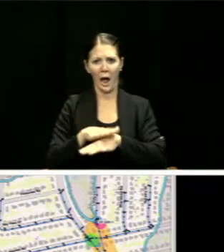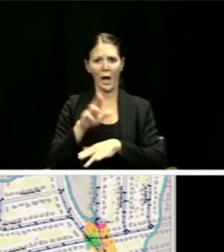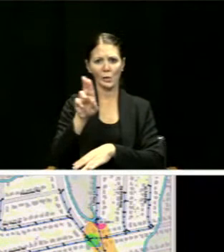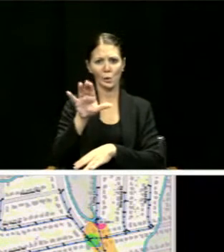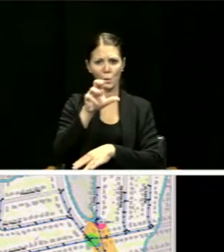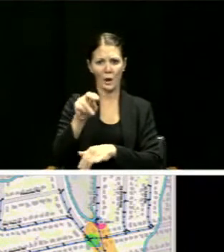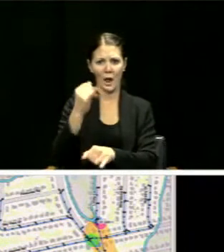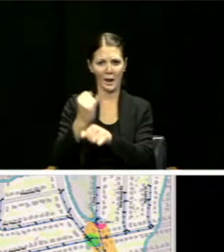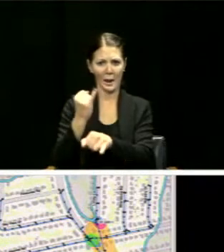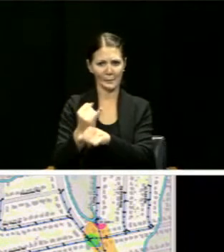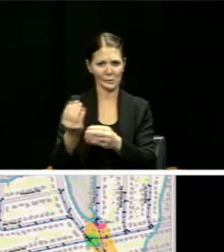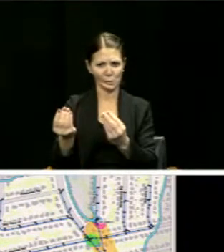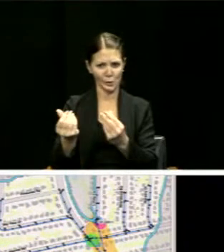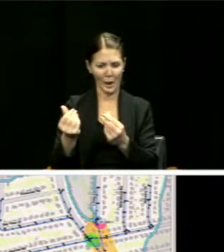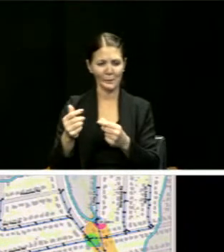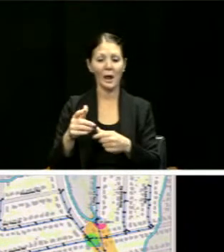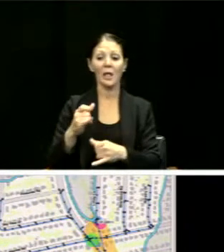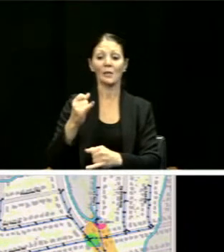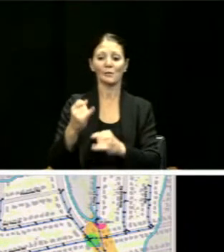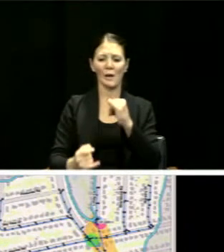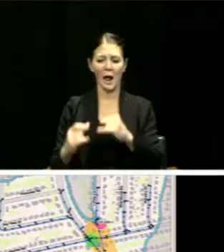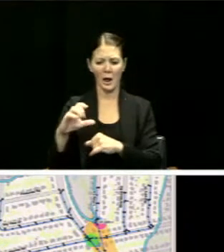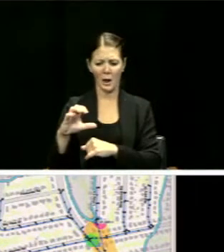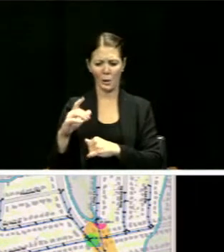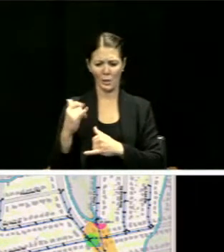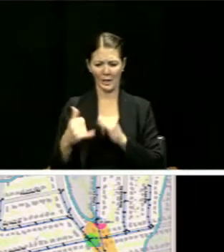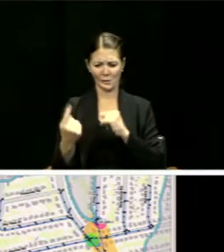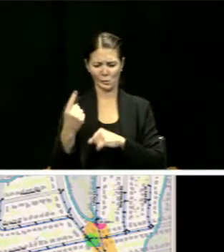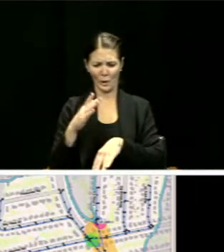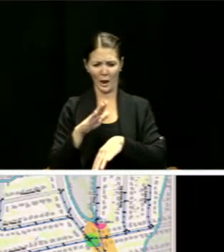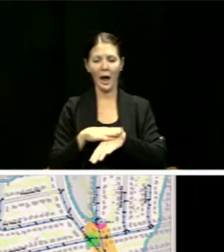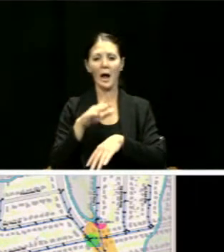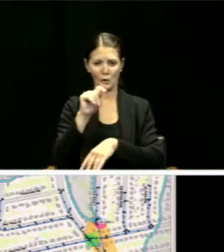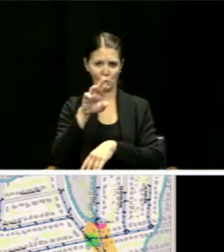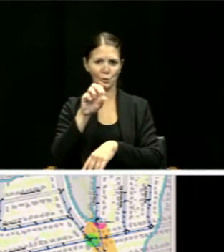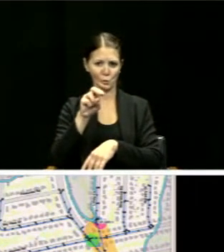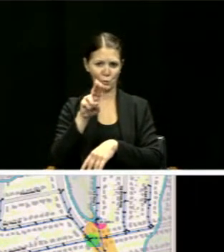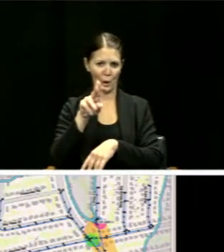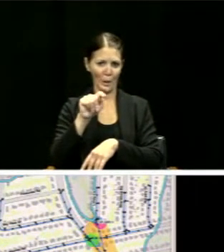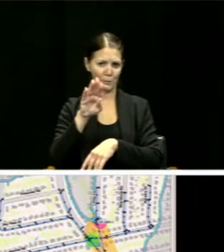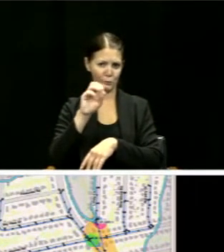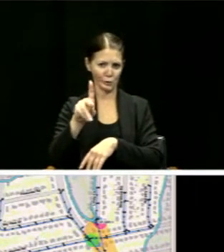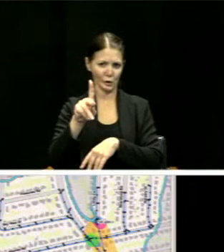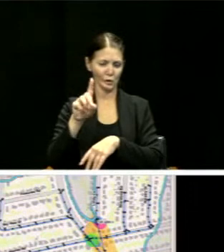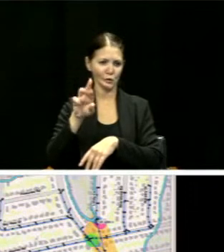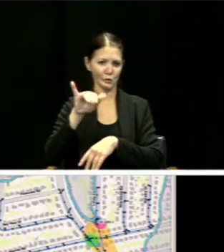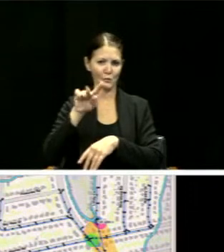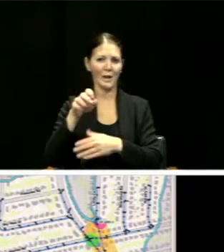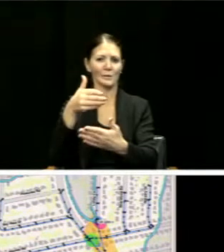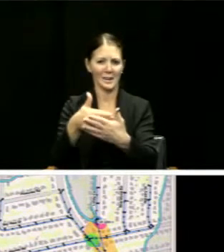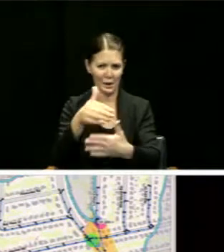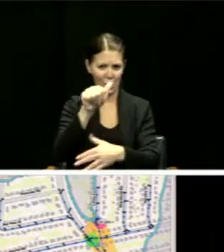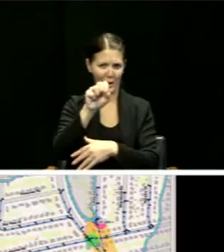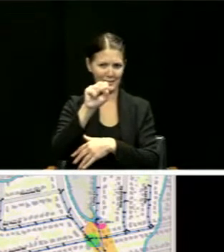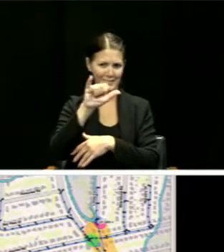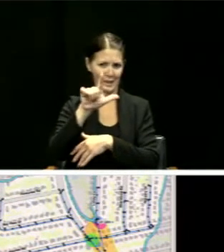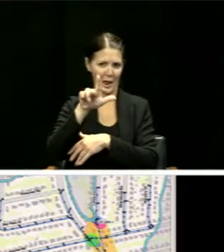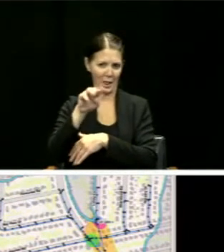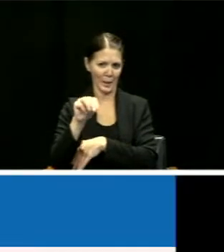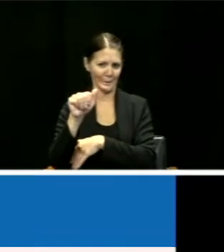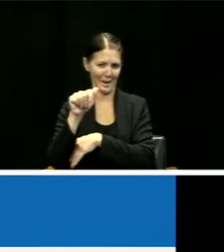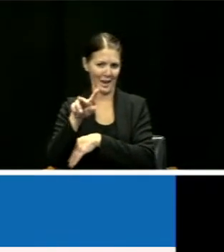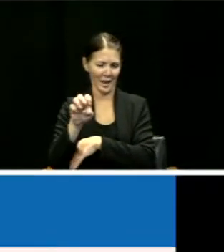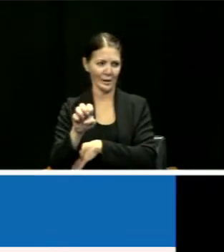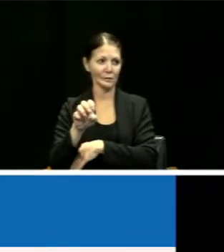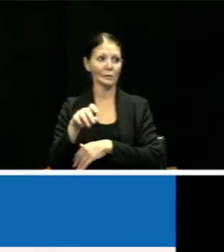property. And then the final culvert is down at Trout Brook Drive near Asylum Ave.